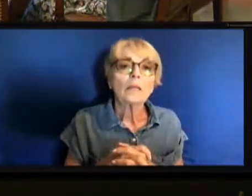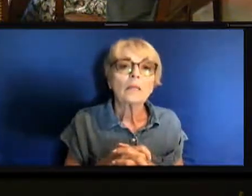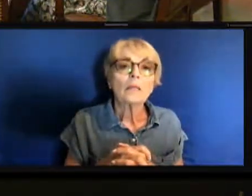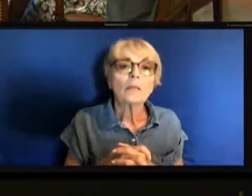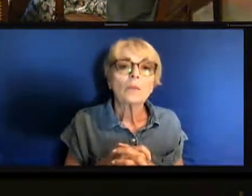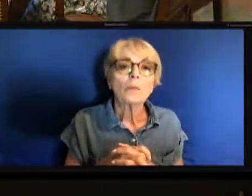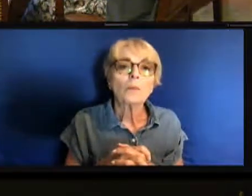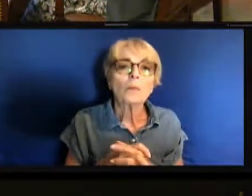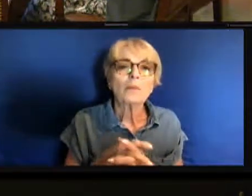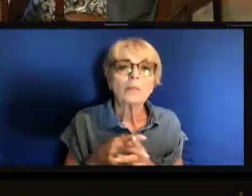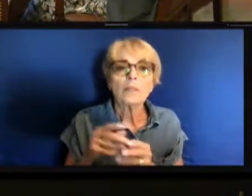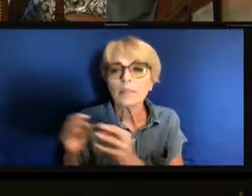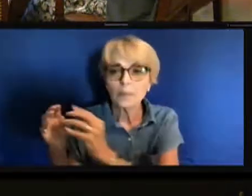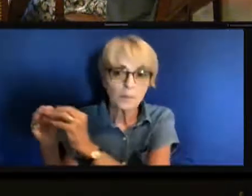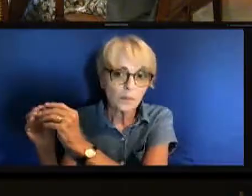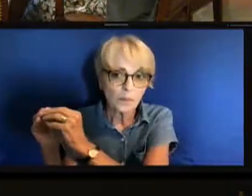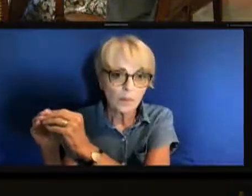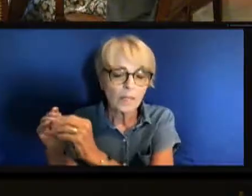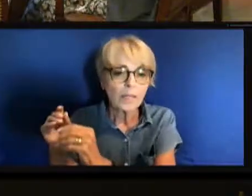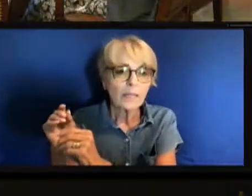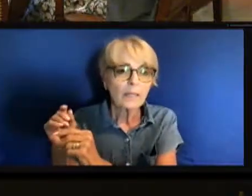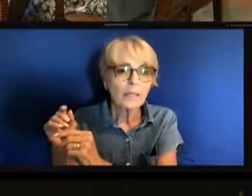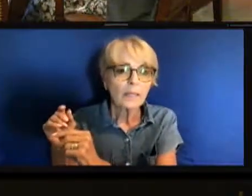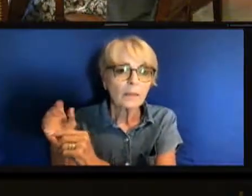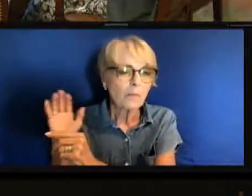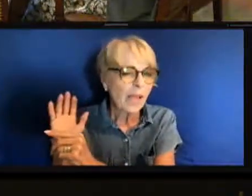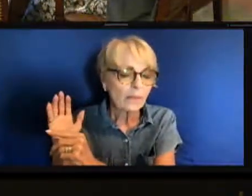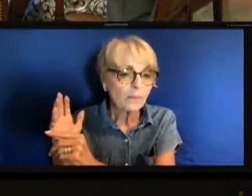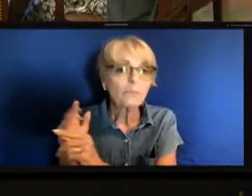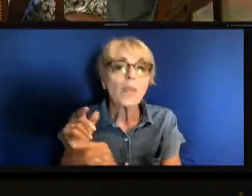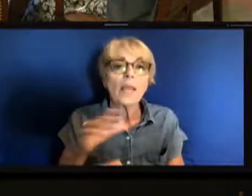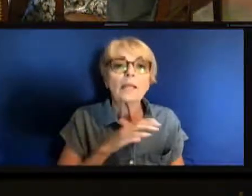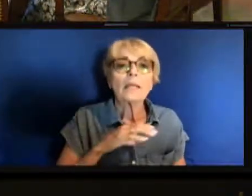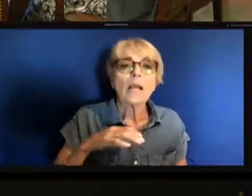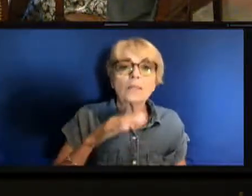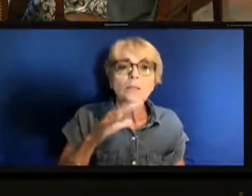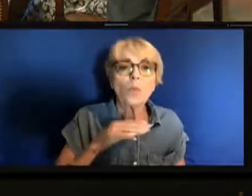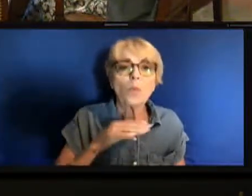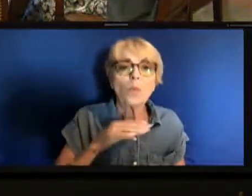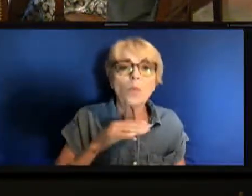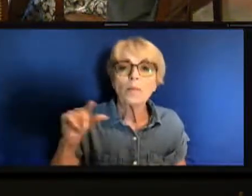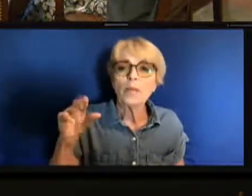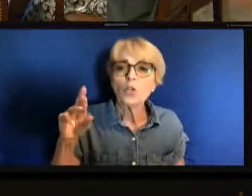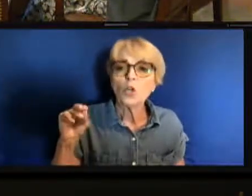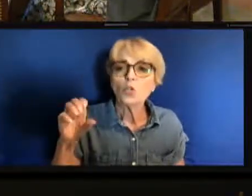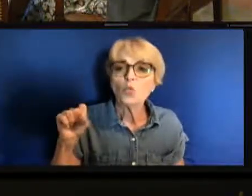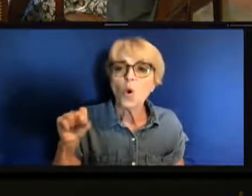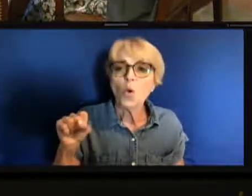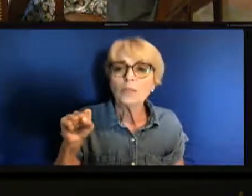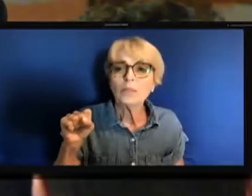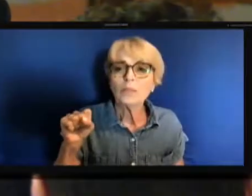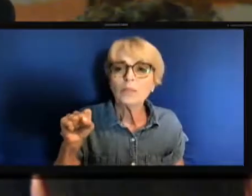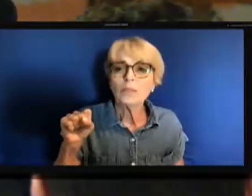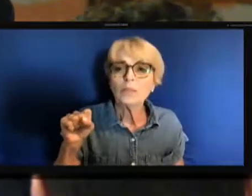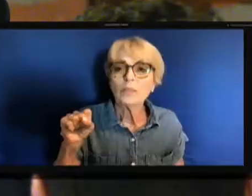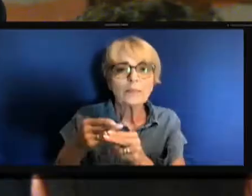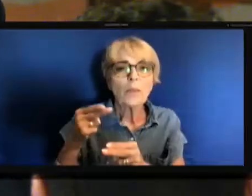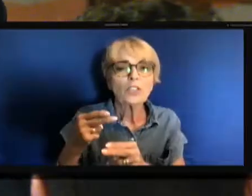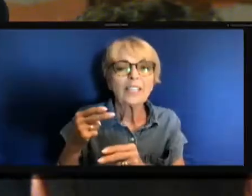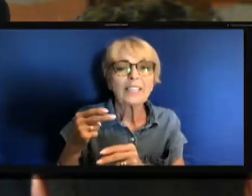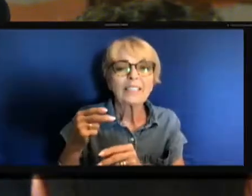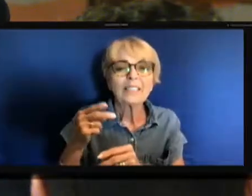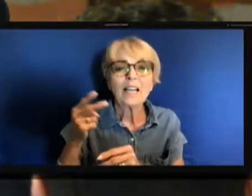Back then. We didn't need it? Well, Councilwoman Gross is, I think, referring to a point she made earlier about